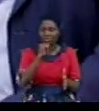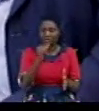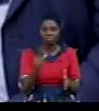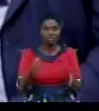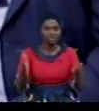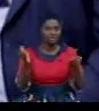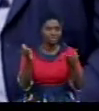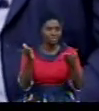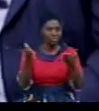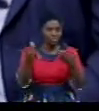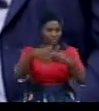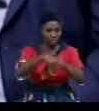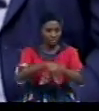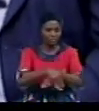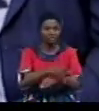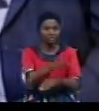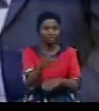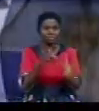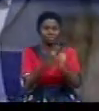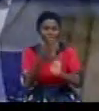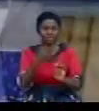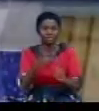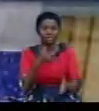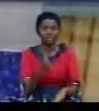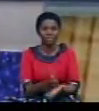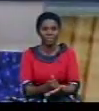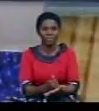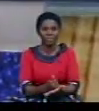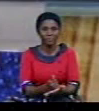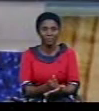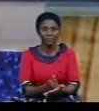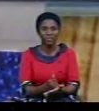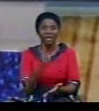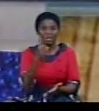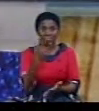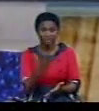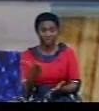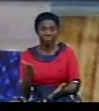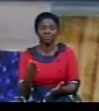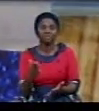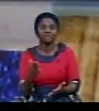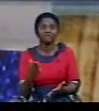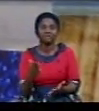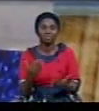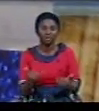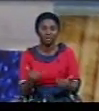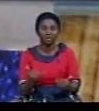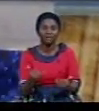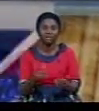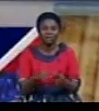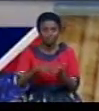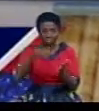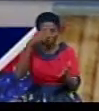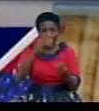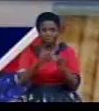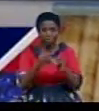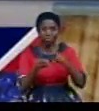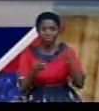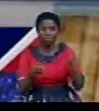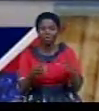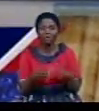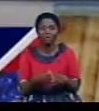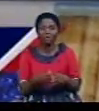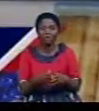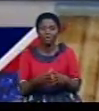Philip fixed number one sorrow deliverance from the consequences of sin